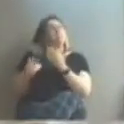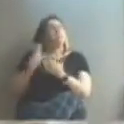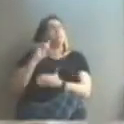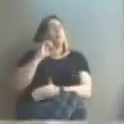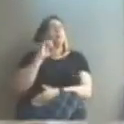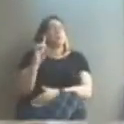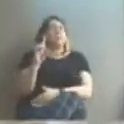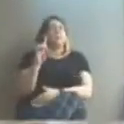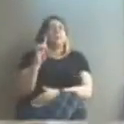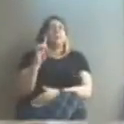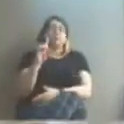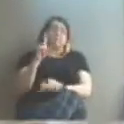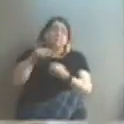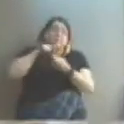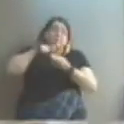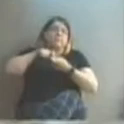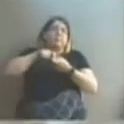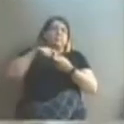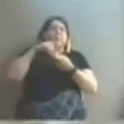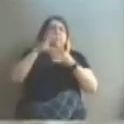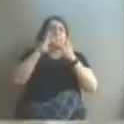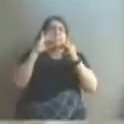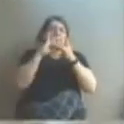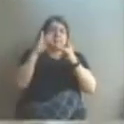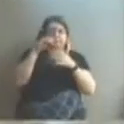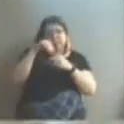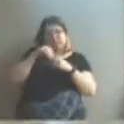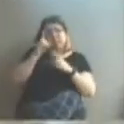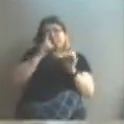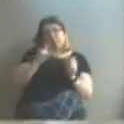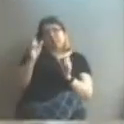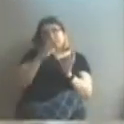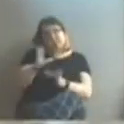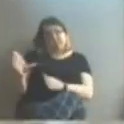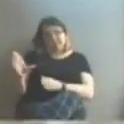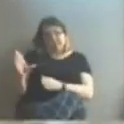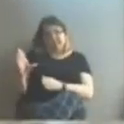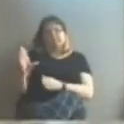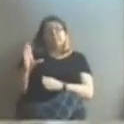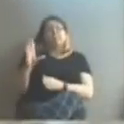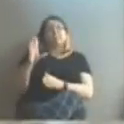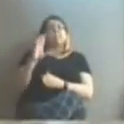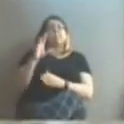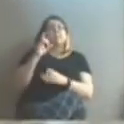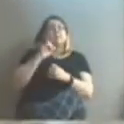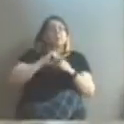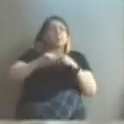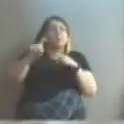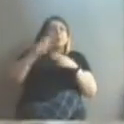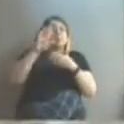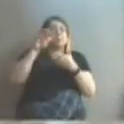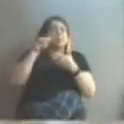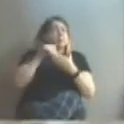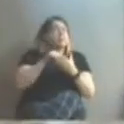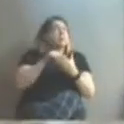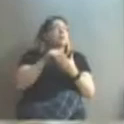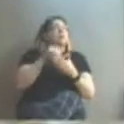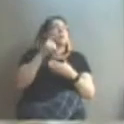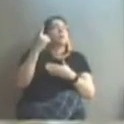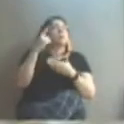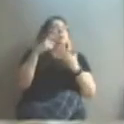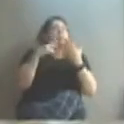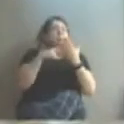is very specific because it's mentioned specifically in the strategic plan. The call center, a single ticketing system,